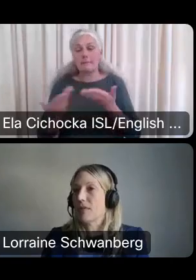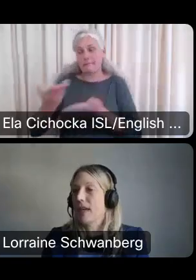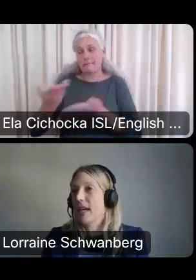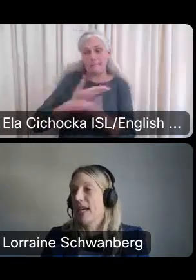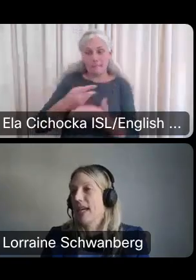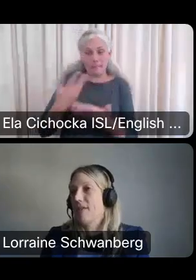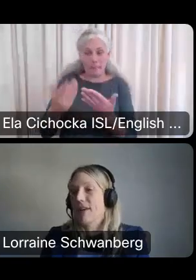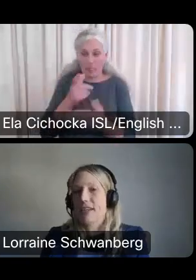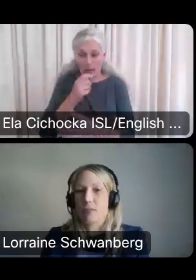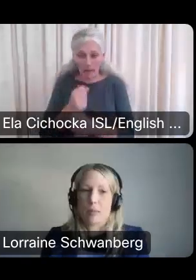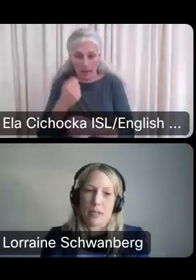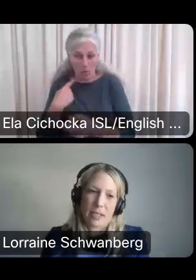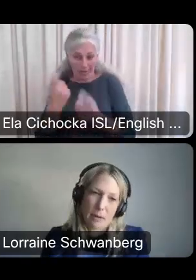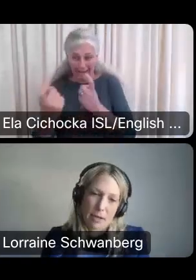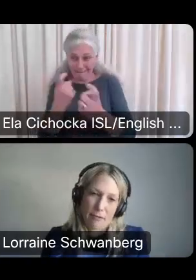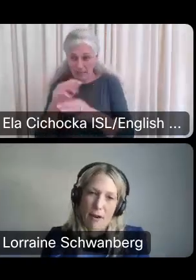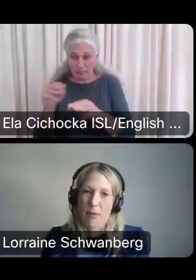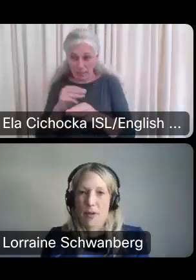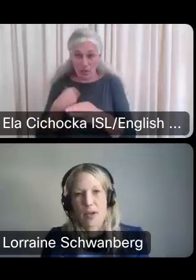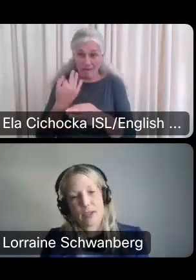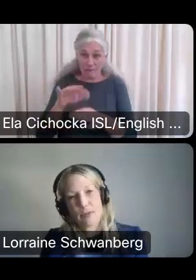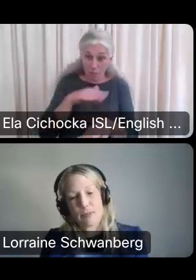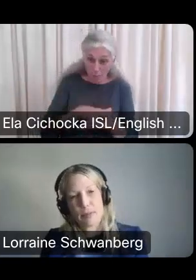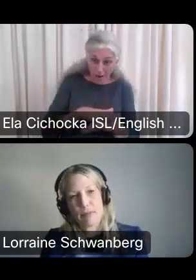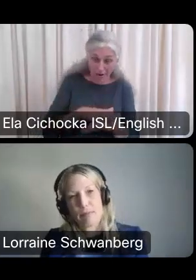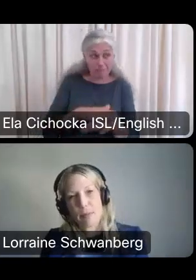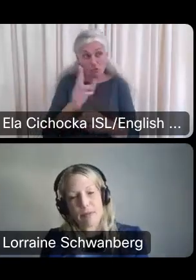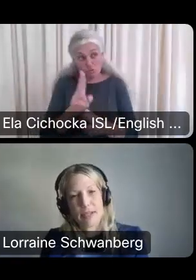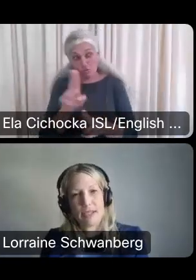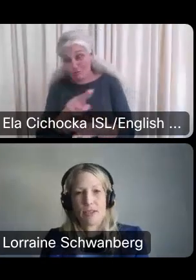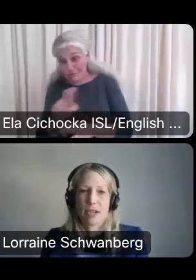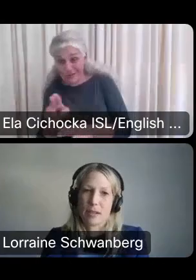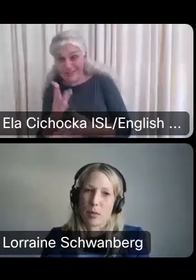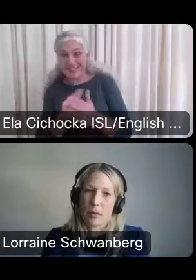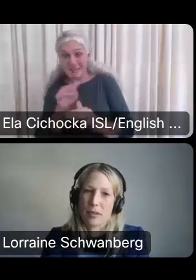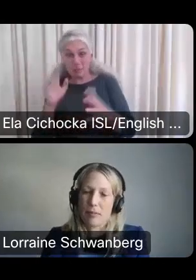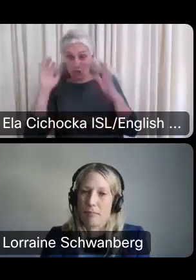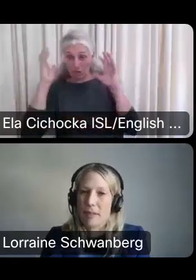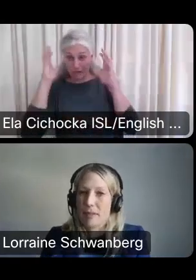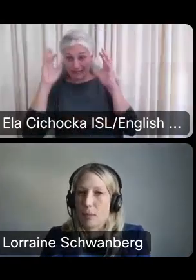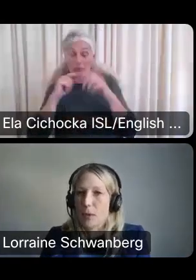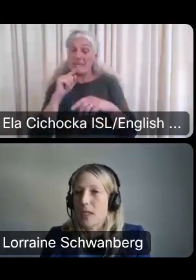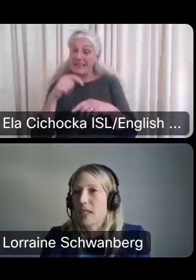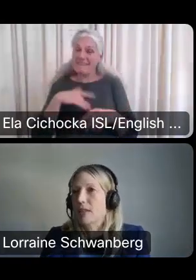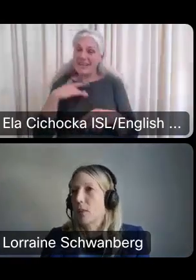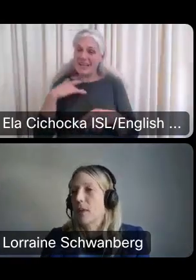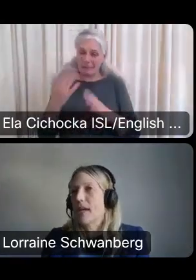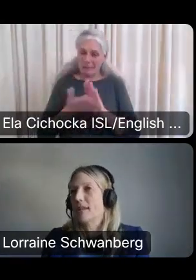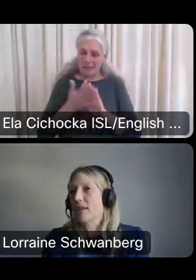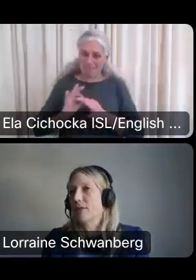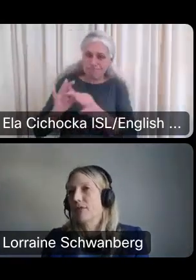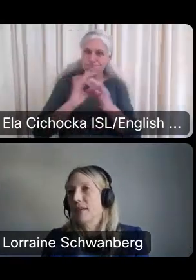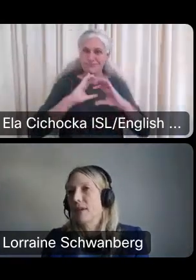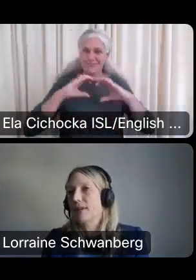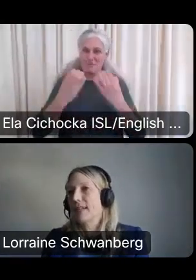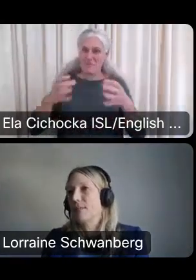of inviting people to say where they're from or not. Some people find it distracting, but we feel it builds a community, so we might ask